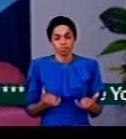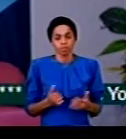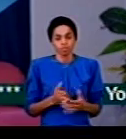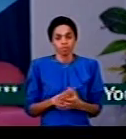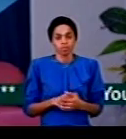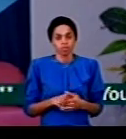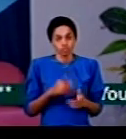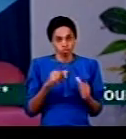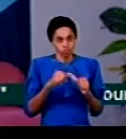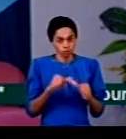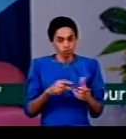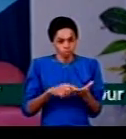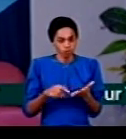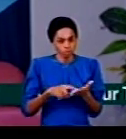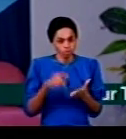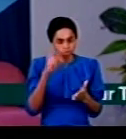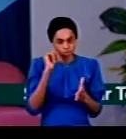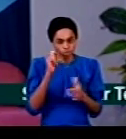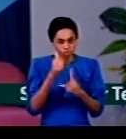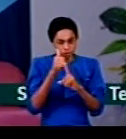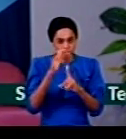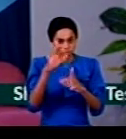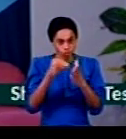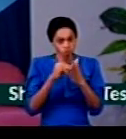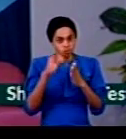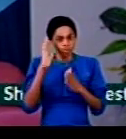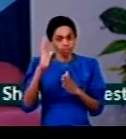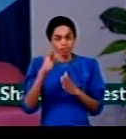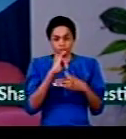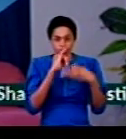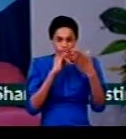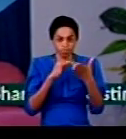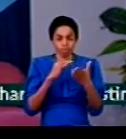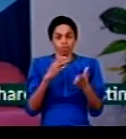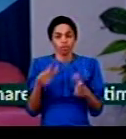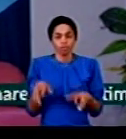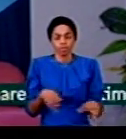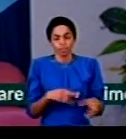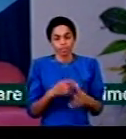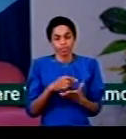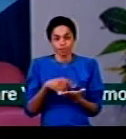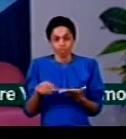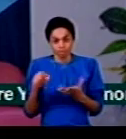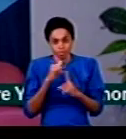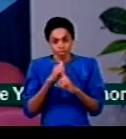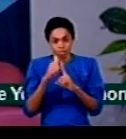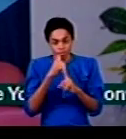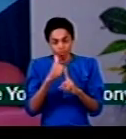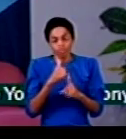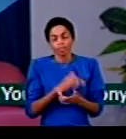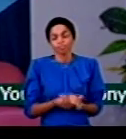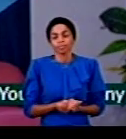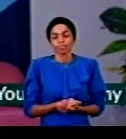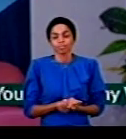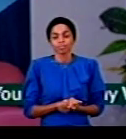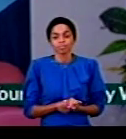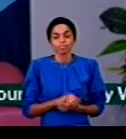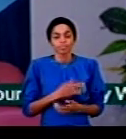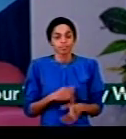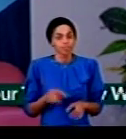yourself. And while you see your miracle, shout it and come out and give your testimony.